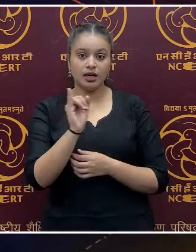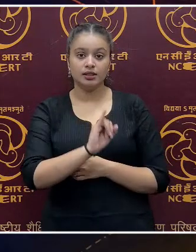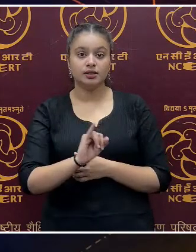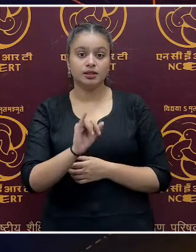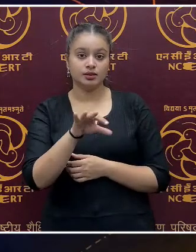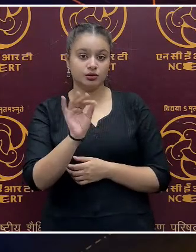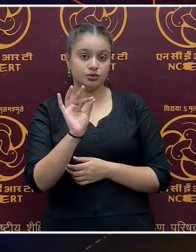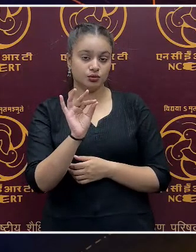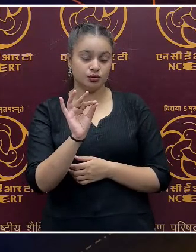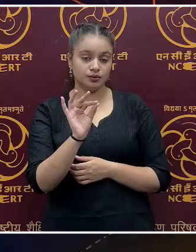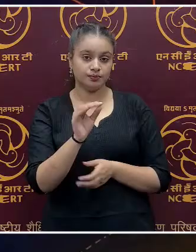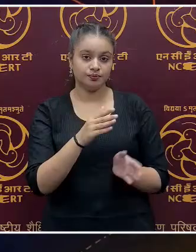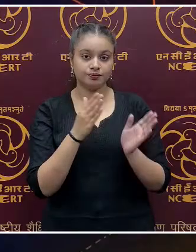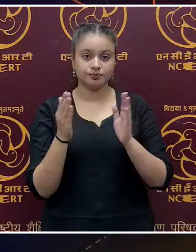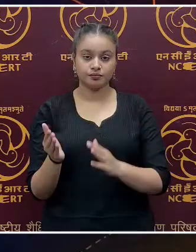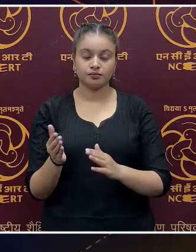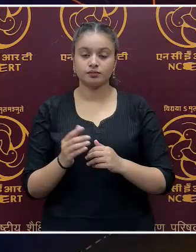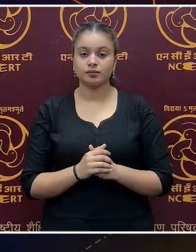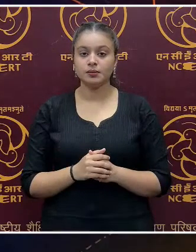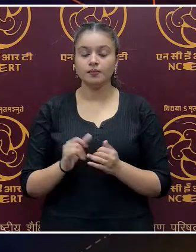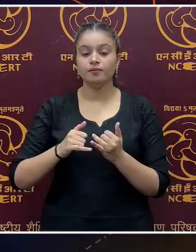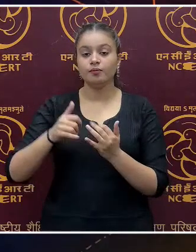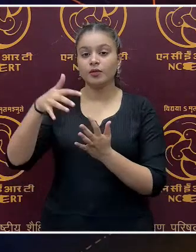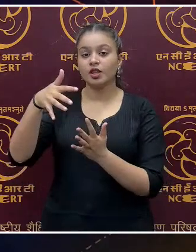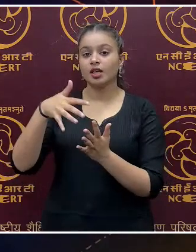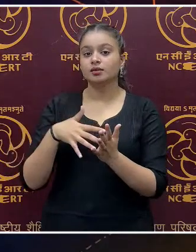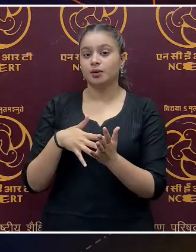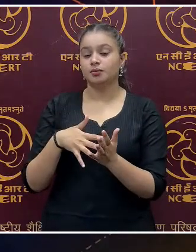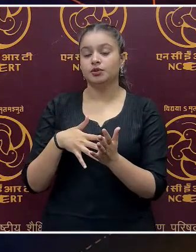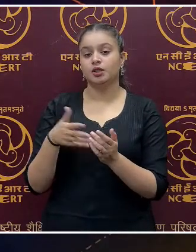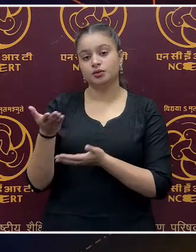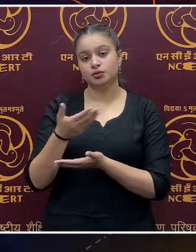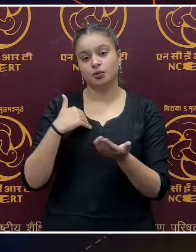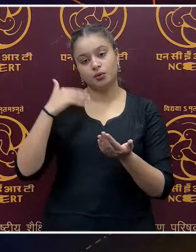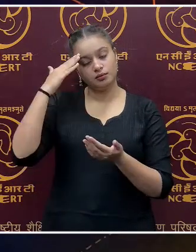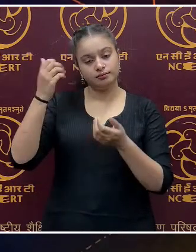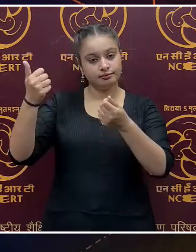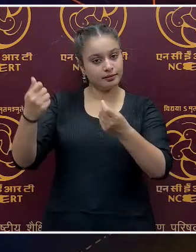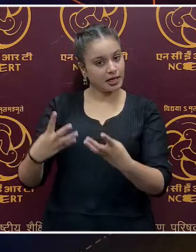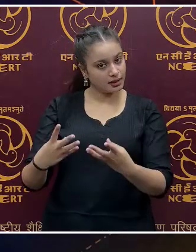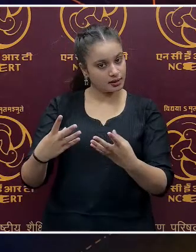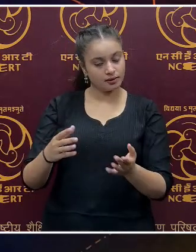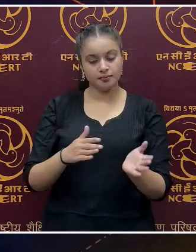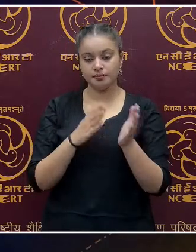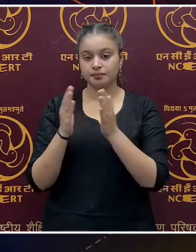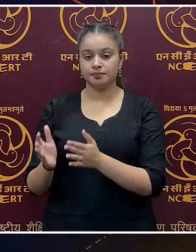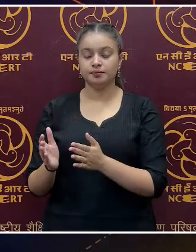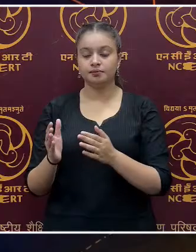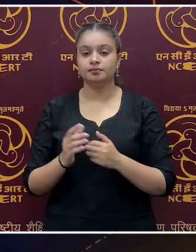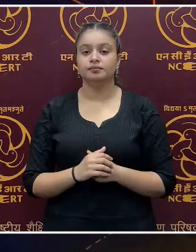6, and then subject, as we know, mathematics.